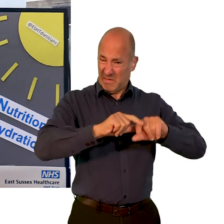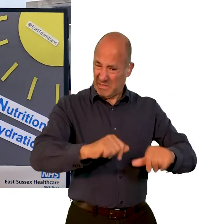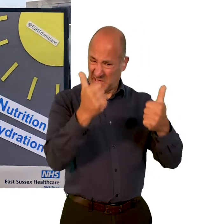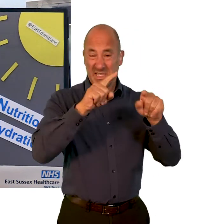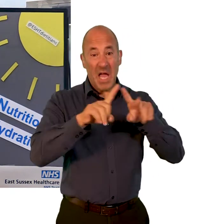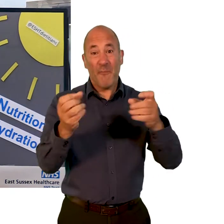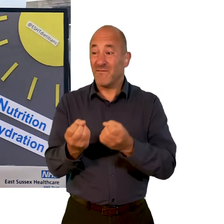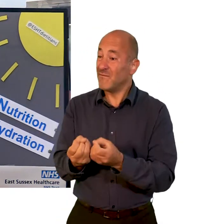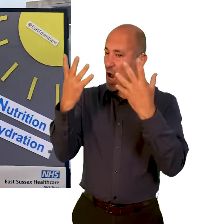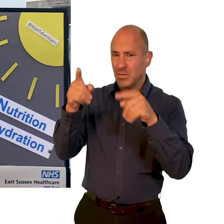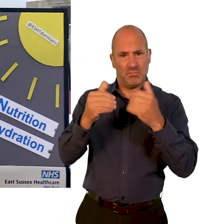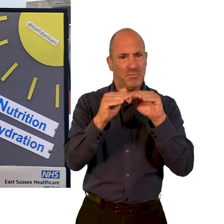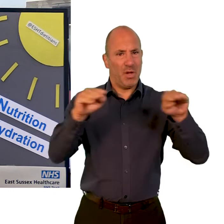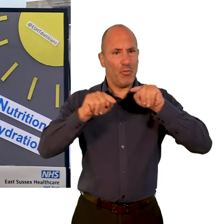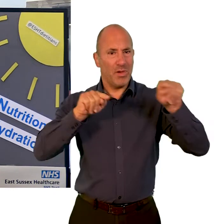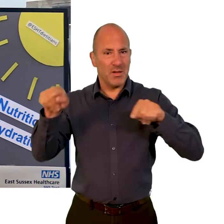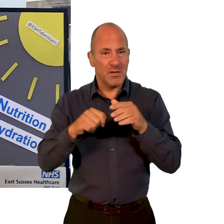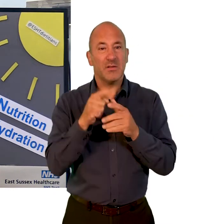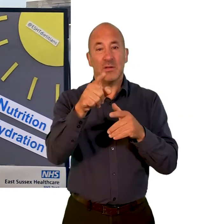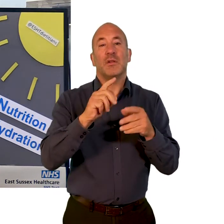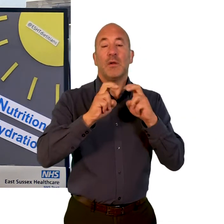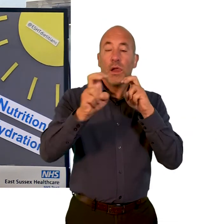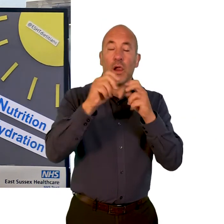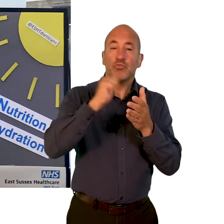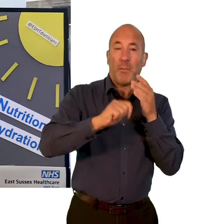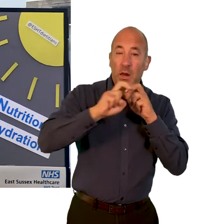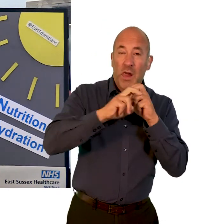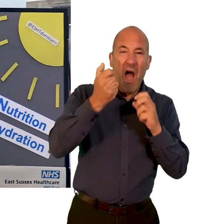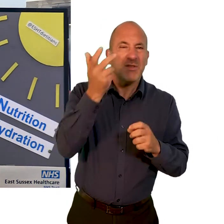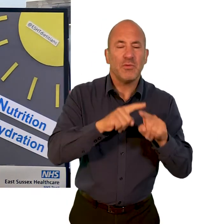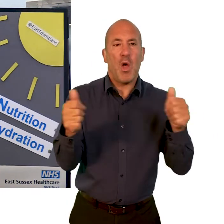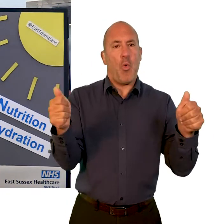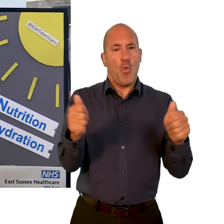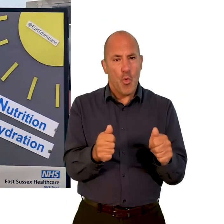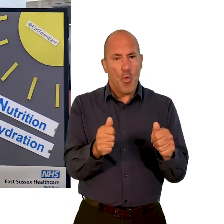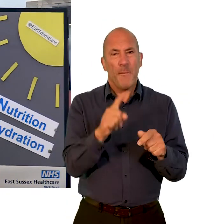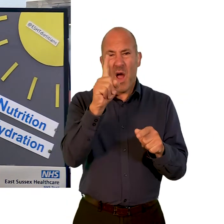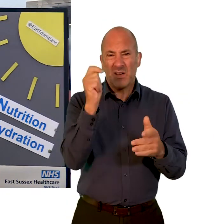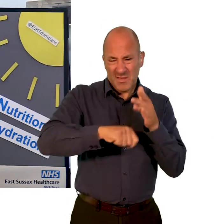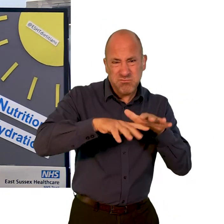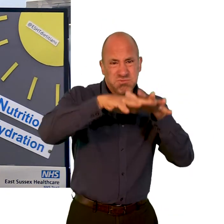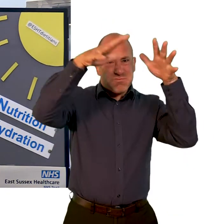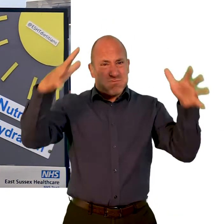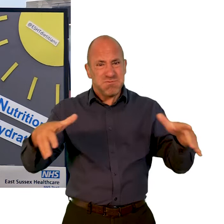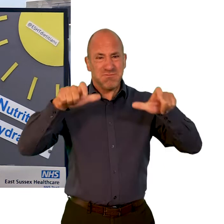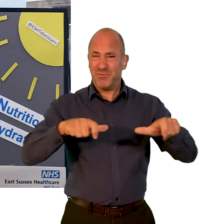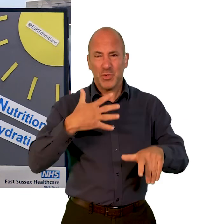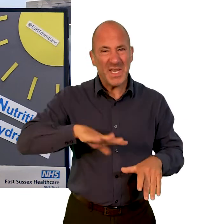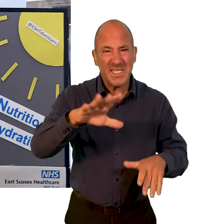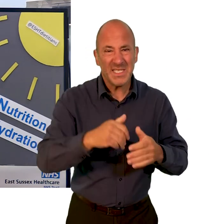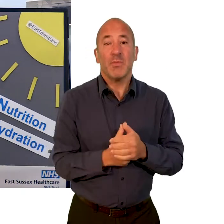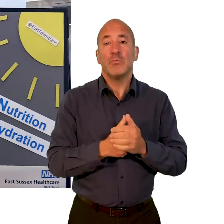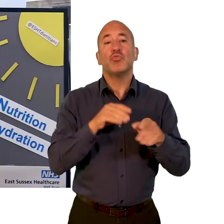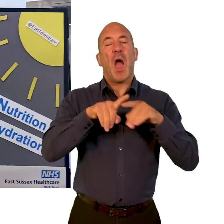fresh alternatives. Although we should be keeping our shopping trips to a minimum, there's no need to stockpile food. We would